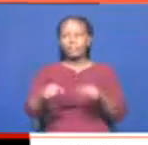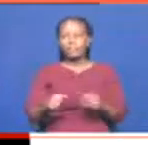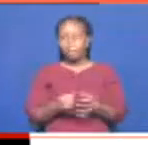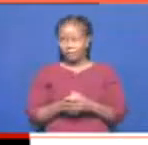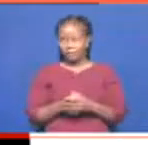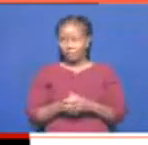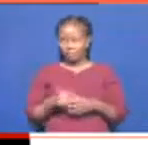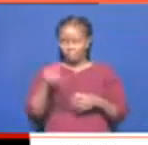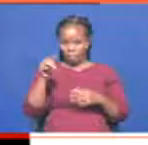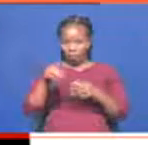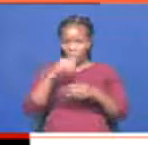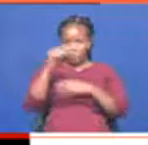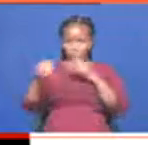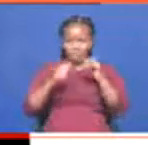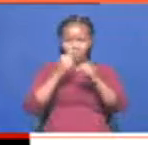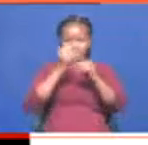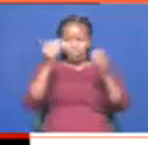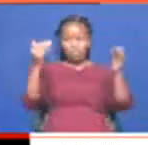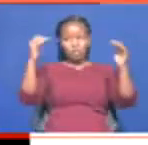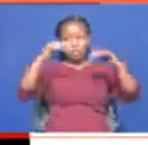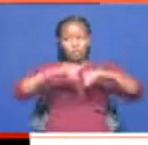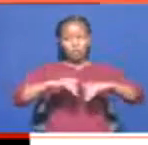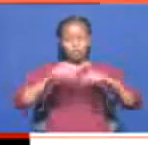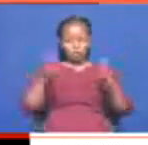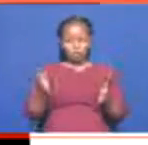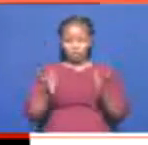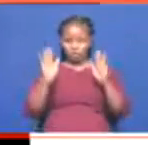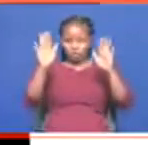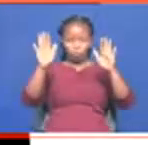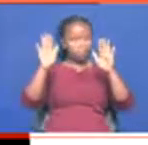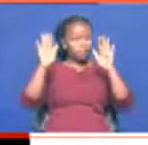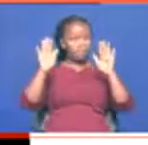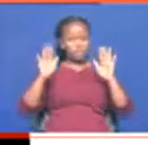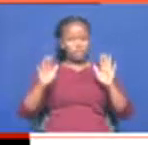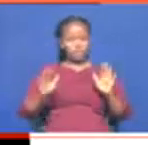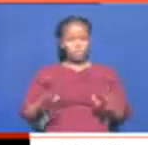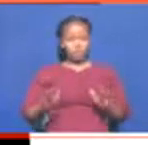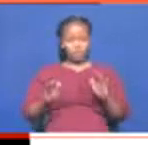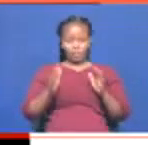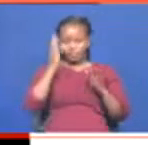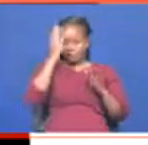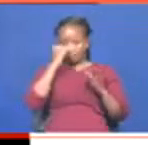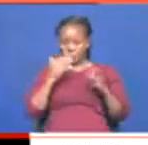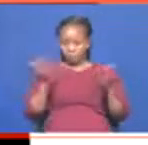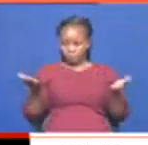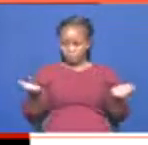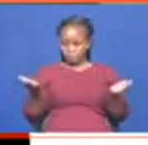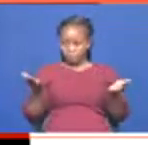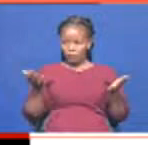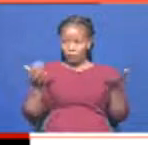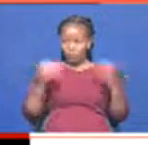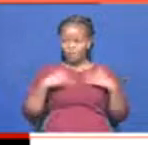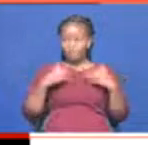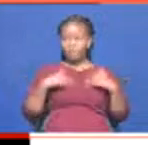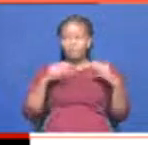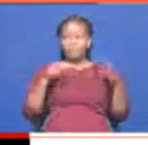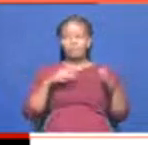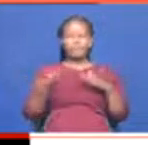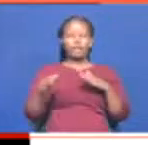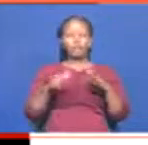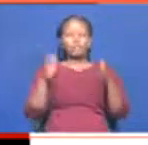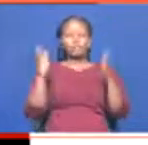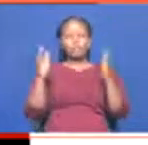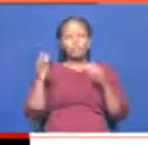This year's convention will be very important in the sense that it provides an opportunity for the